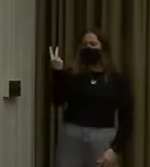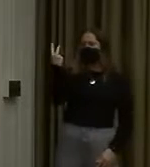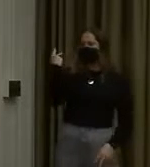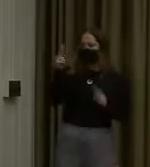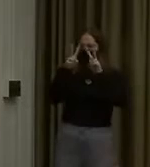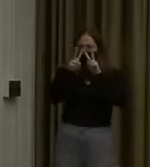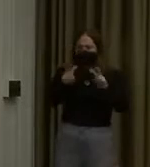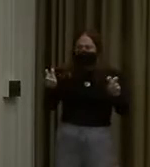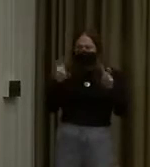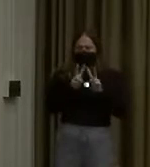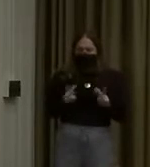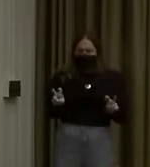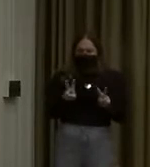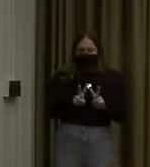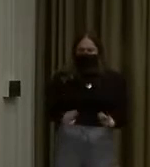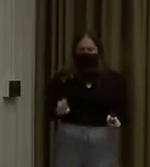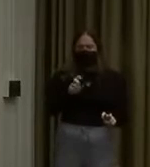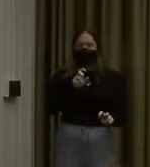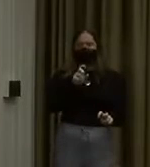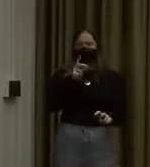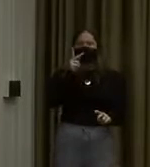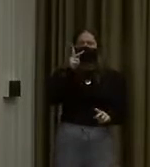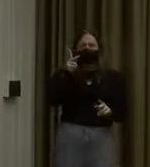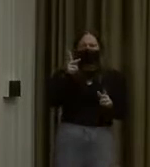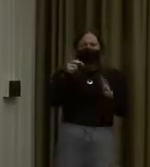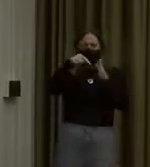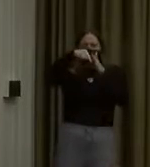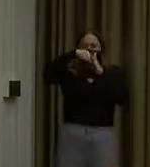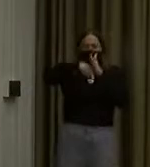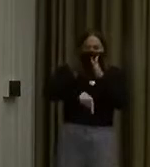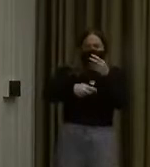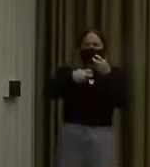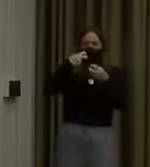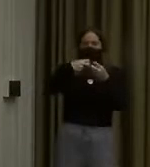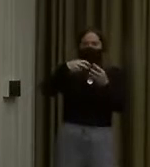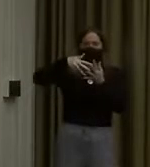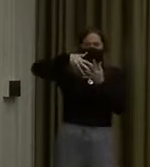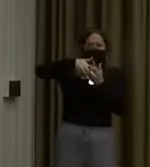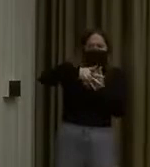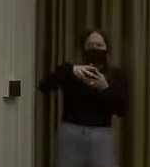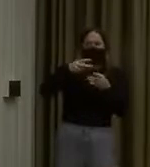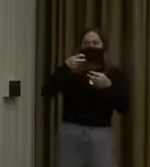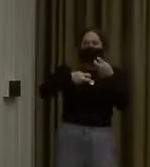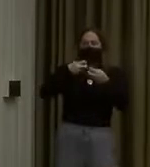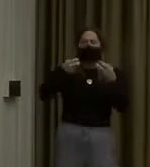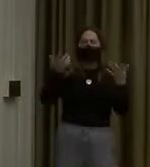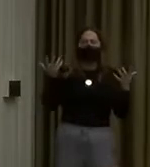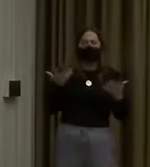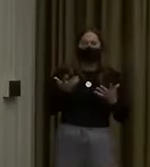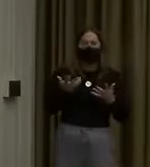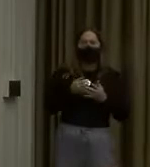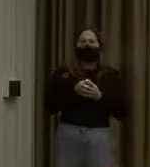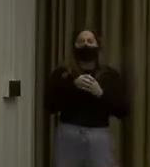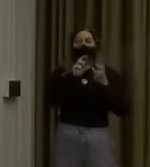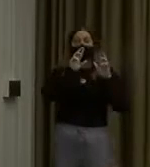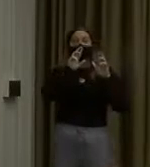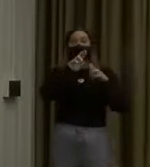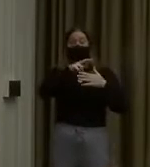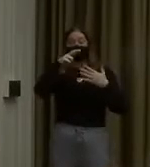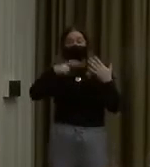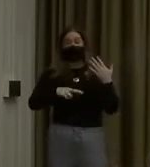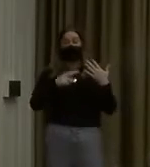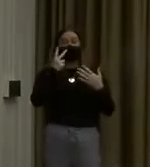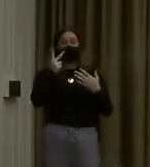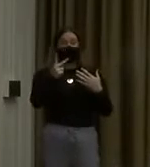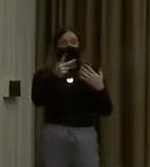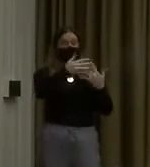deeper to really see the depths of the problem and understand the root causes. And as a result, we've been missing the link between the